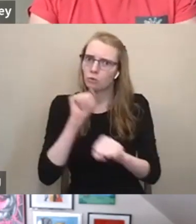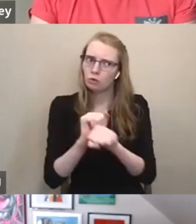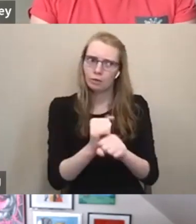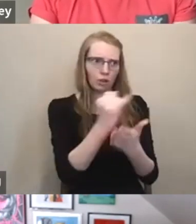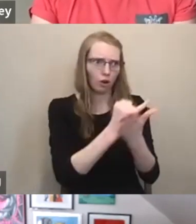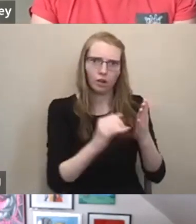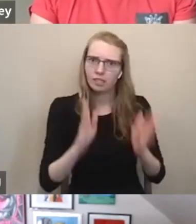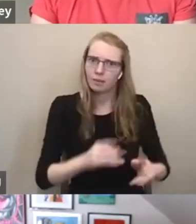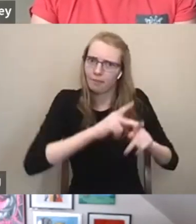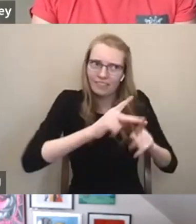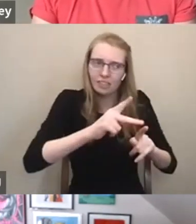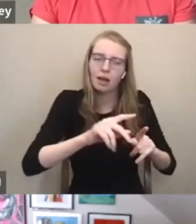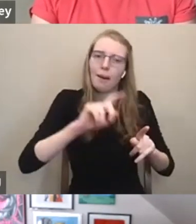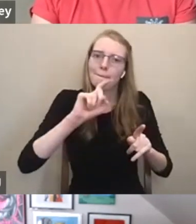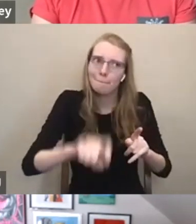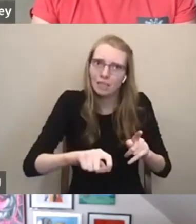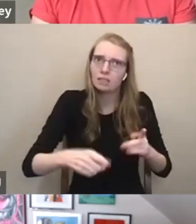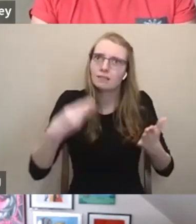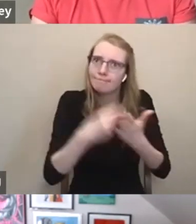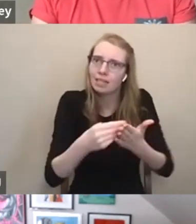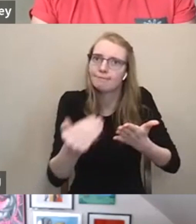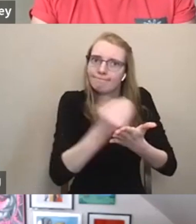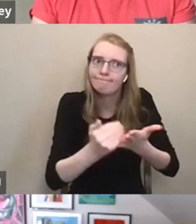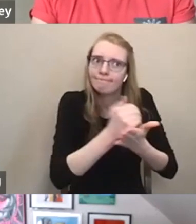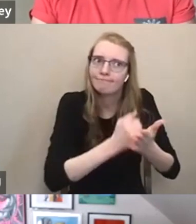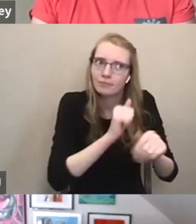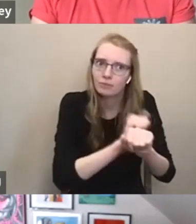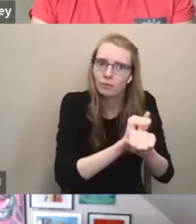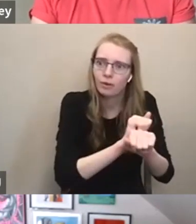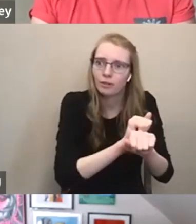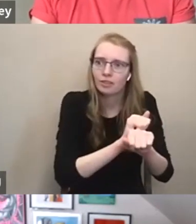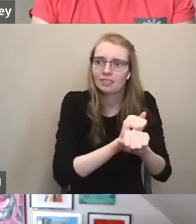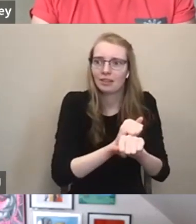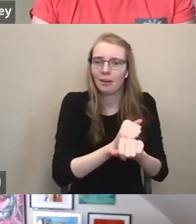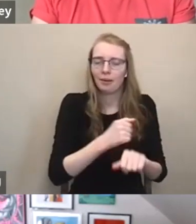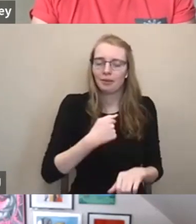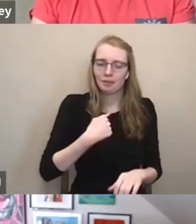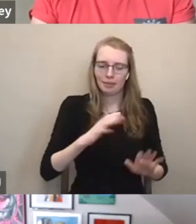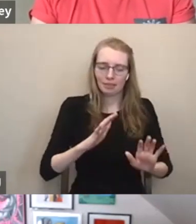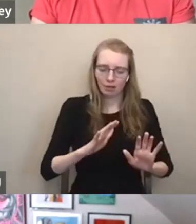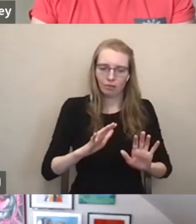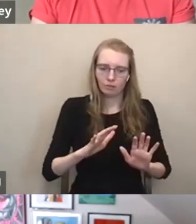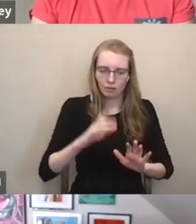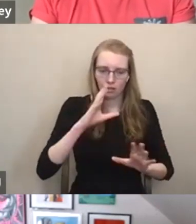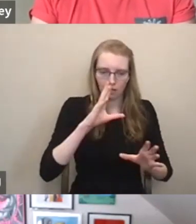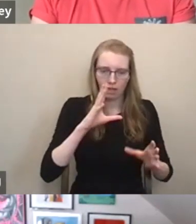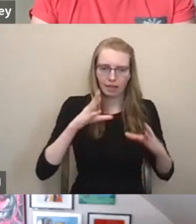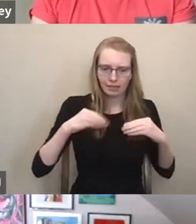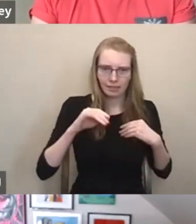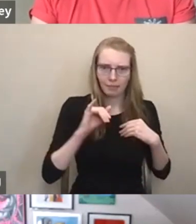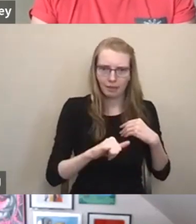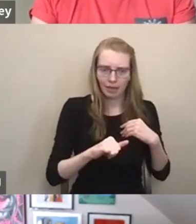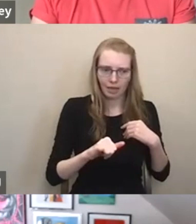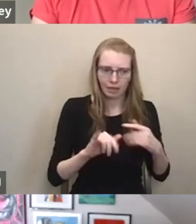And I got a little swept up in that. I bought into it. And so I made these parameters for myself that actually meant that